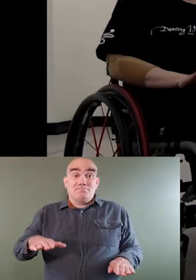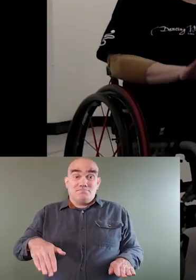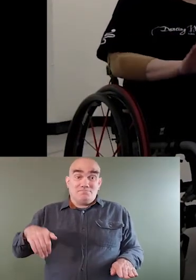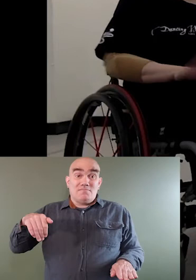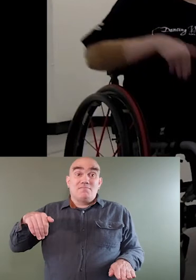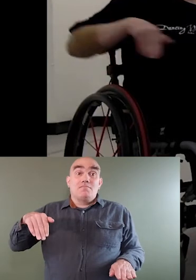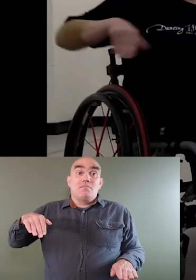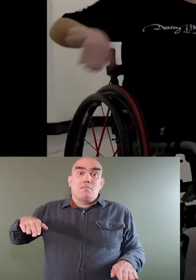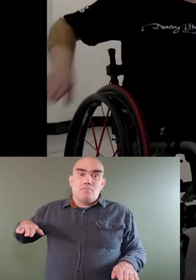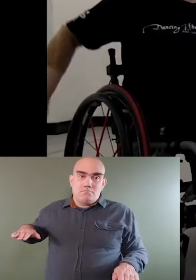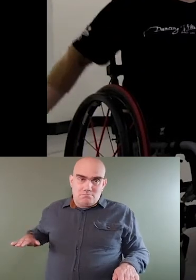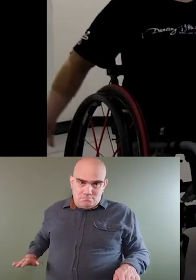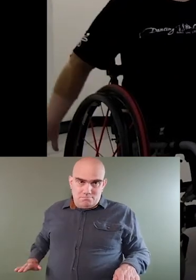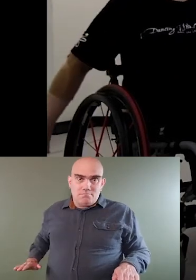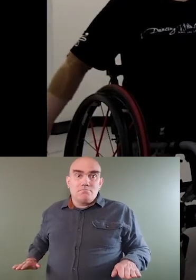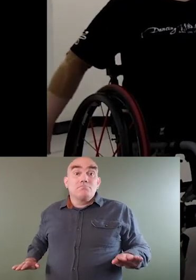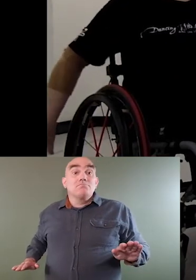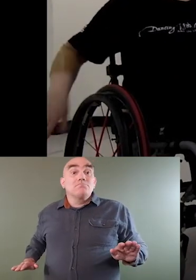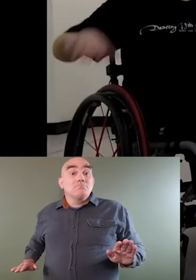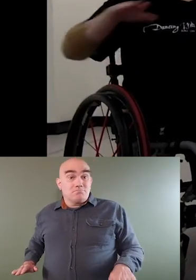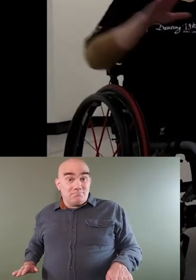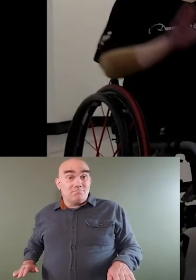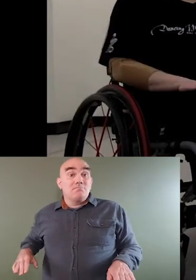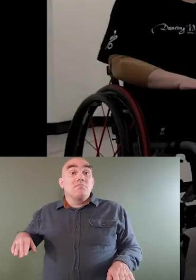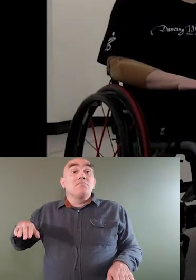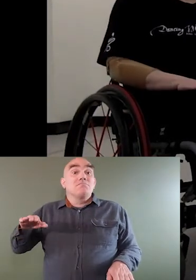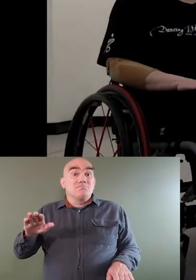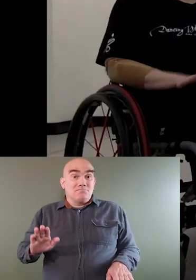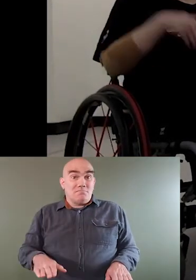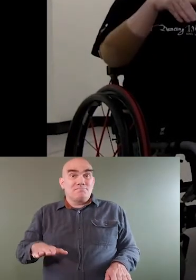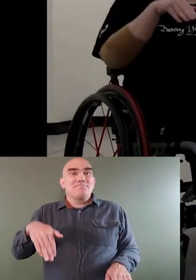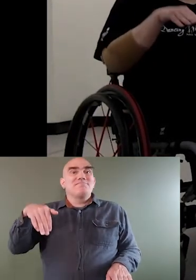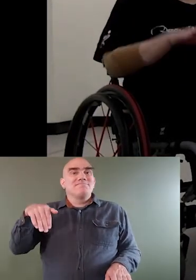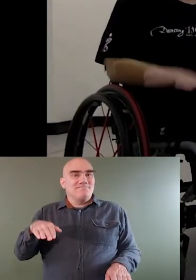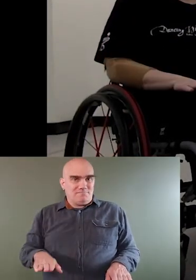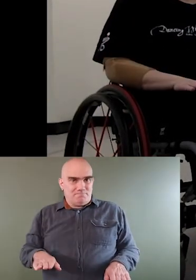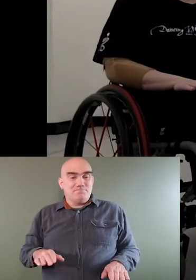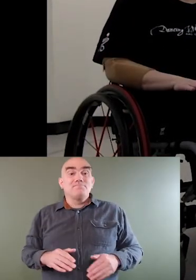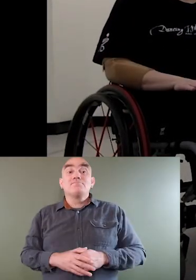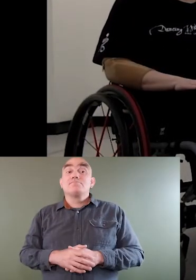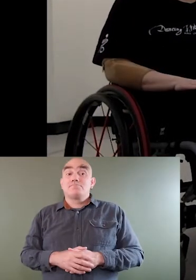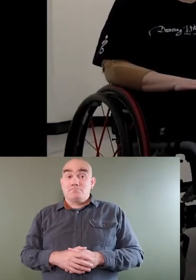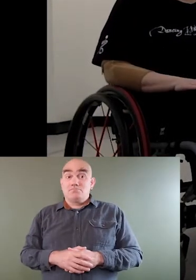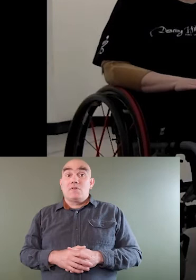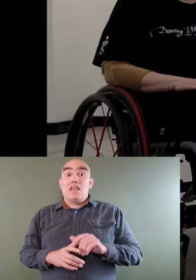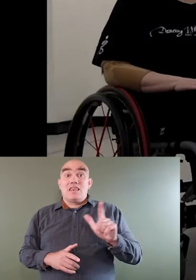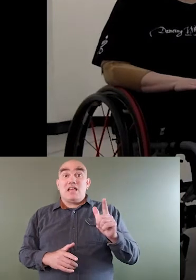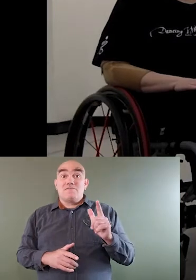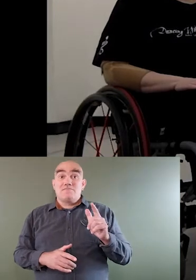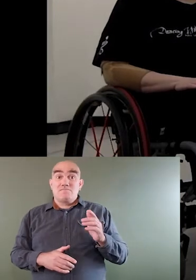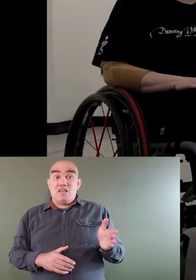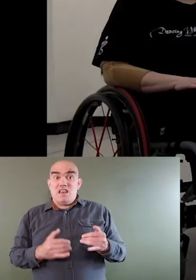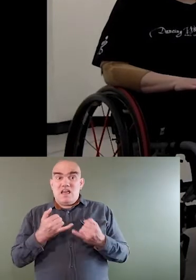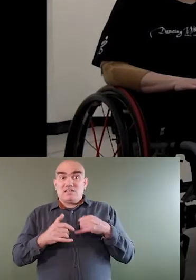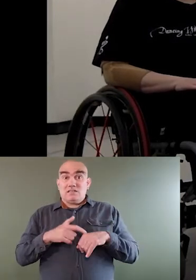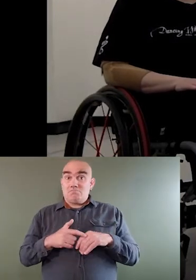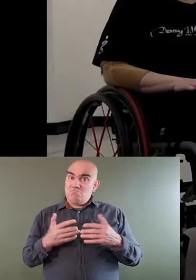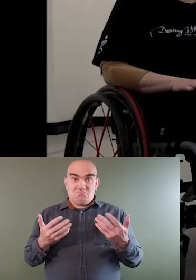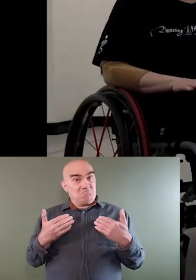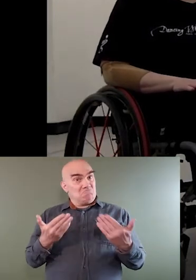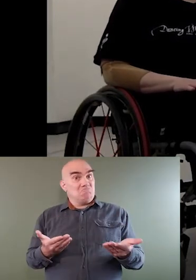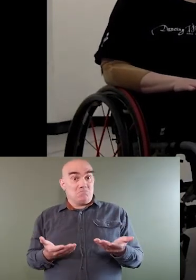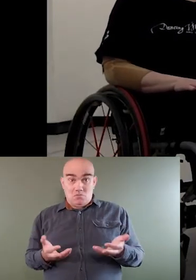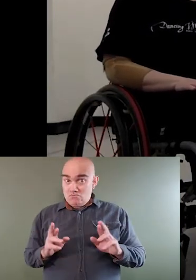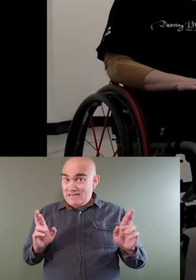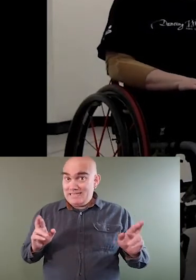Stomp, spank, ball, change, stomp, spank, step. Good. Left side, last